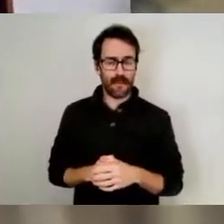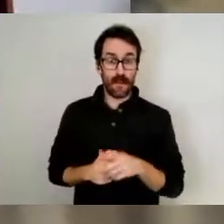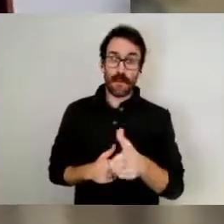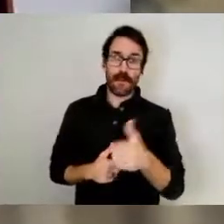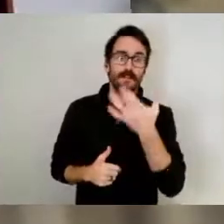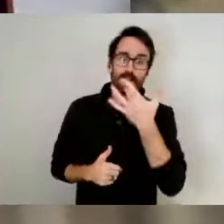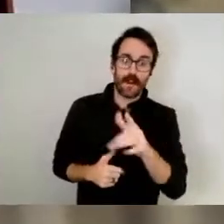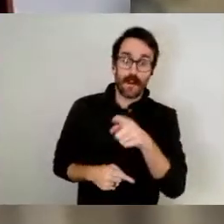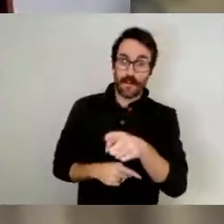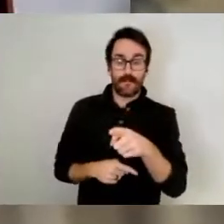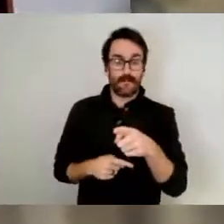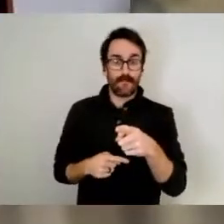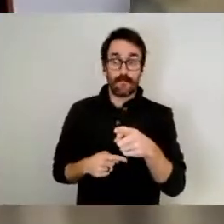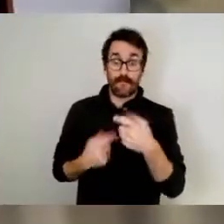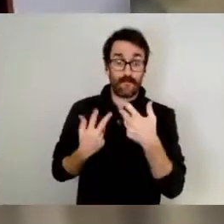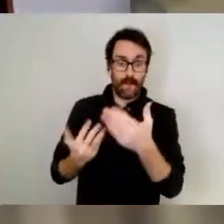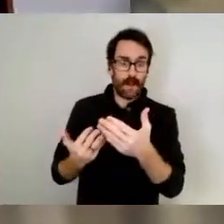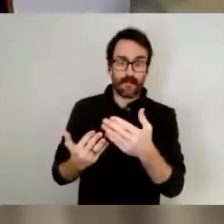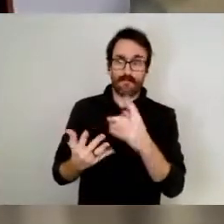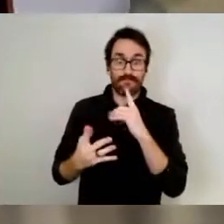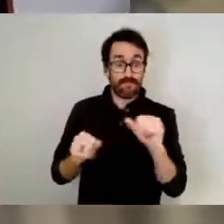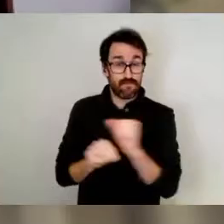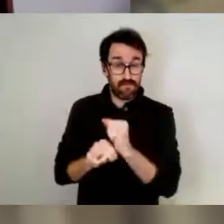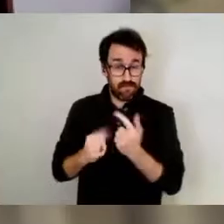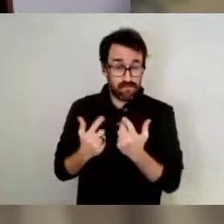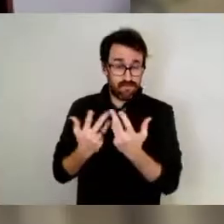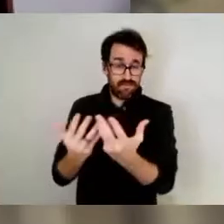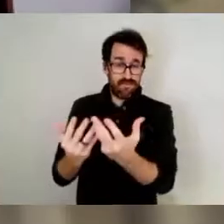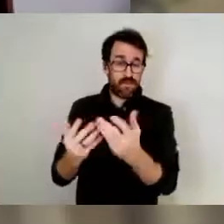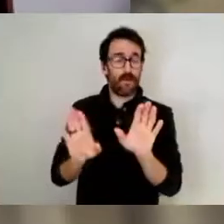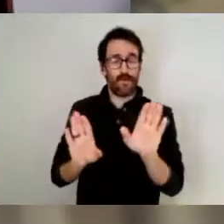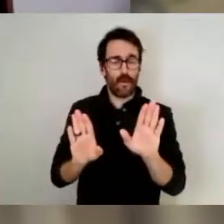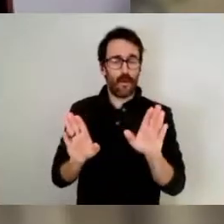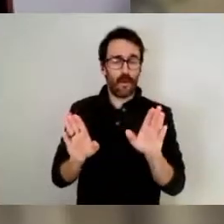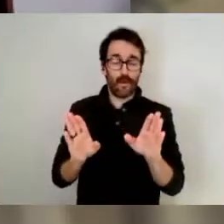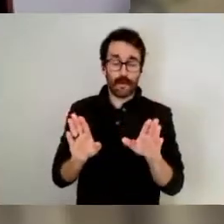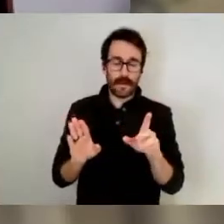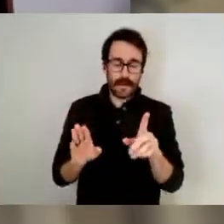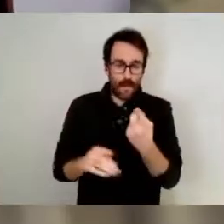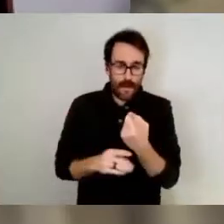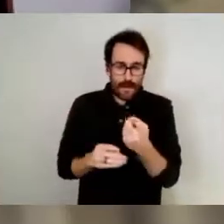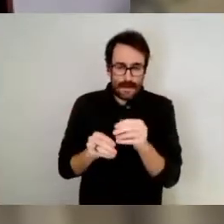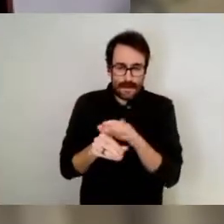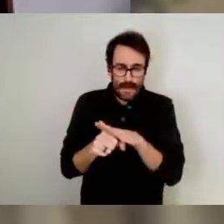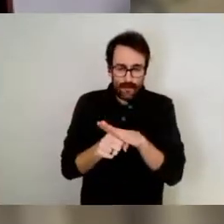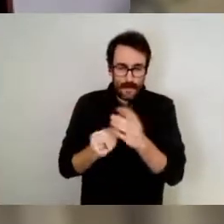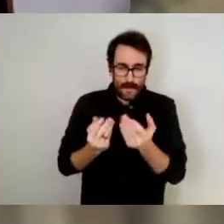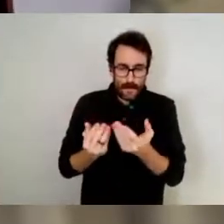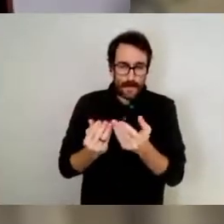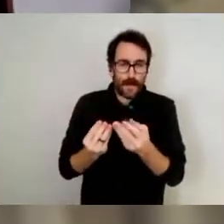and pressure, and our members are doing absolutely the best job they can to resolve this in every way.